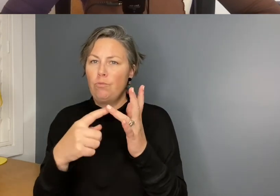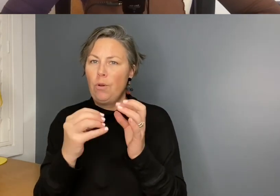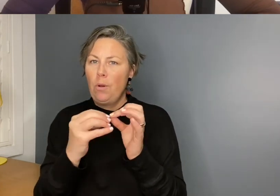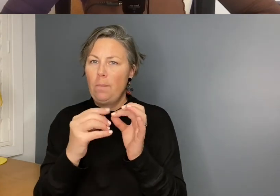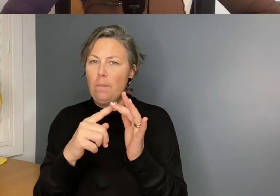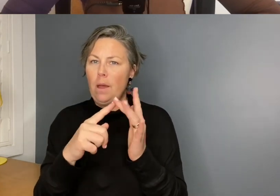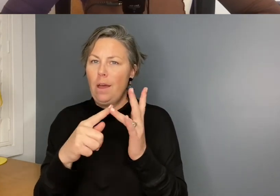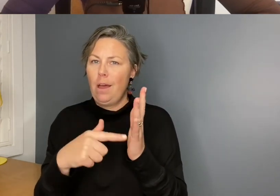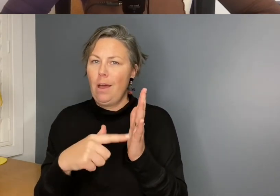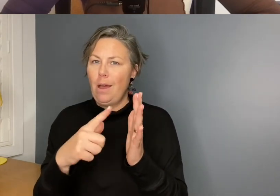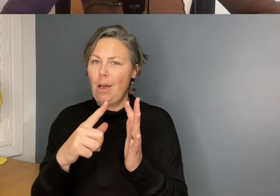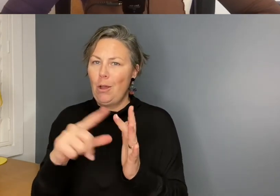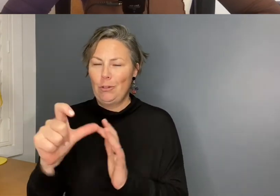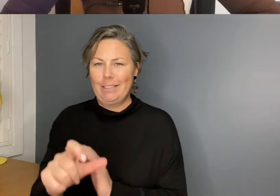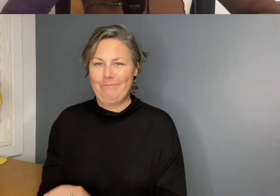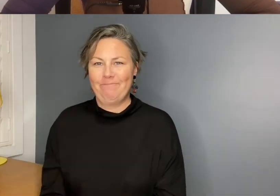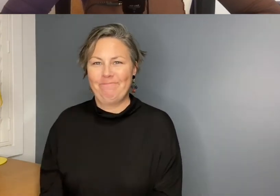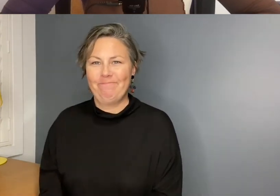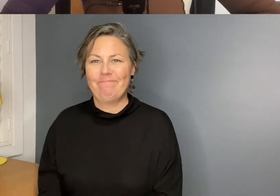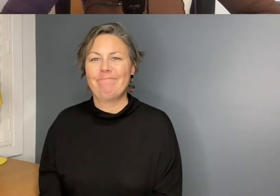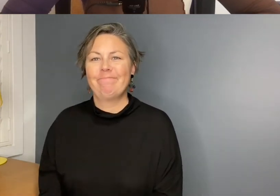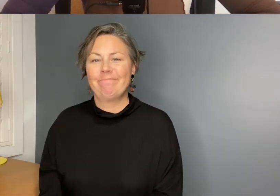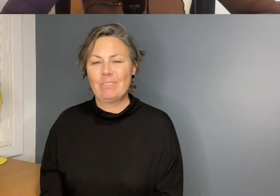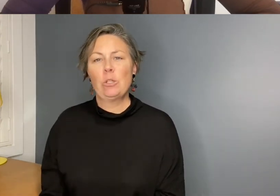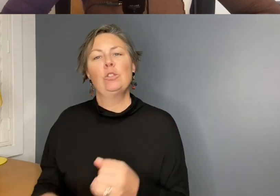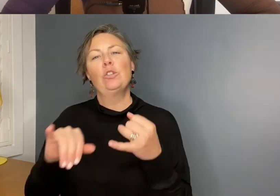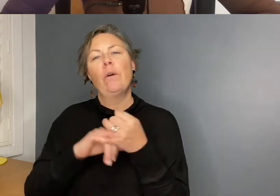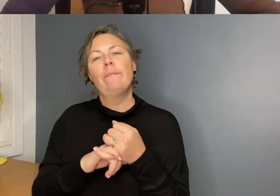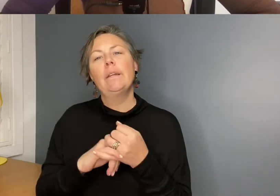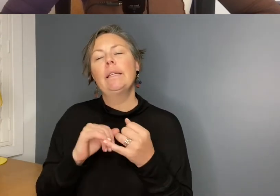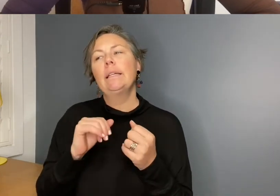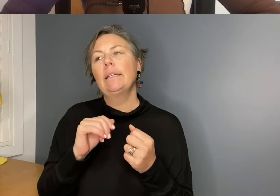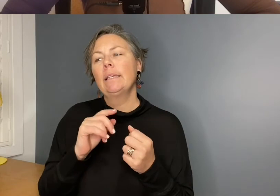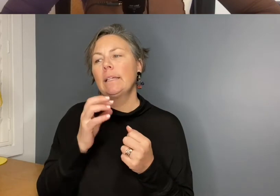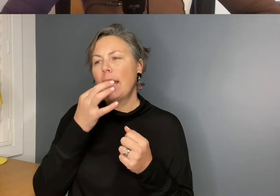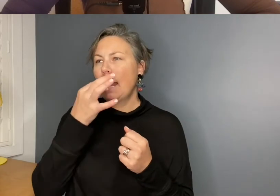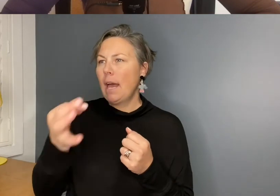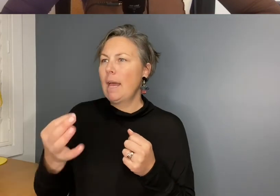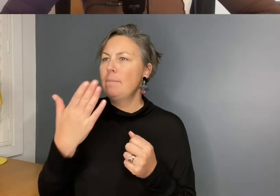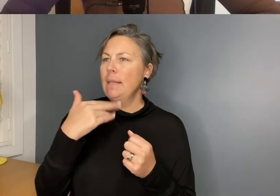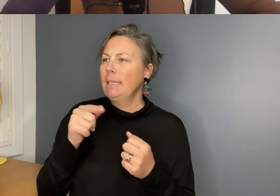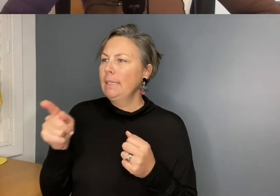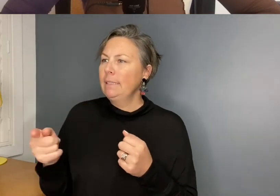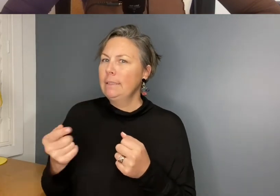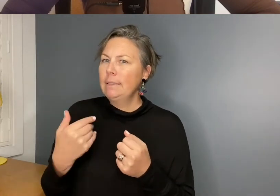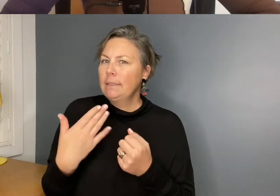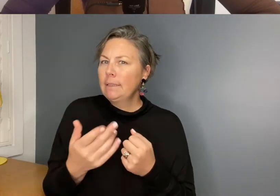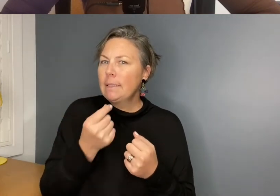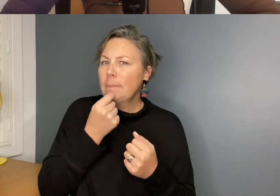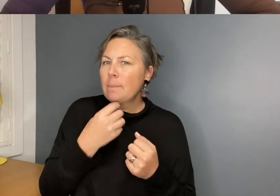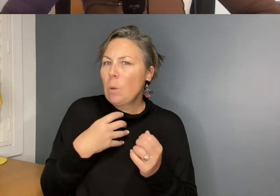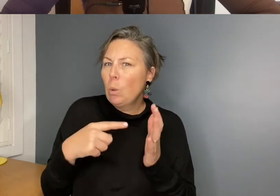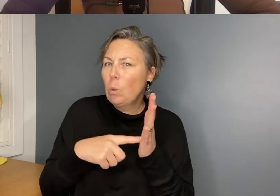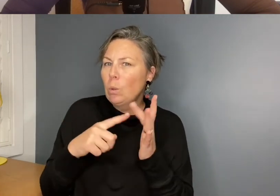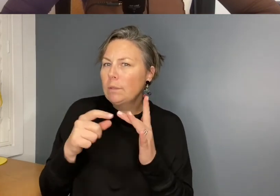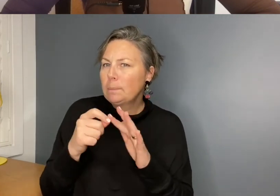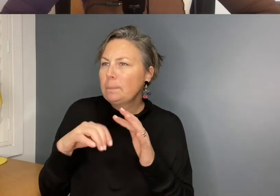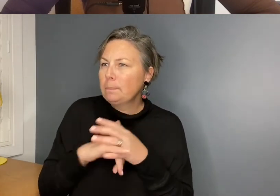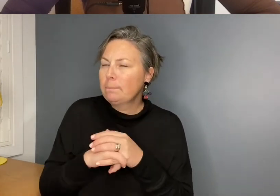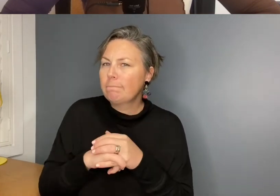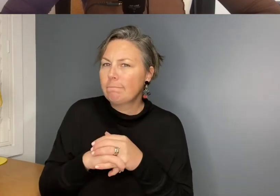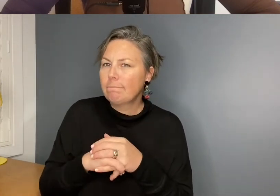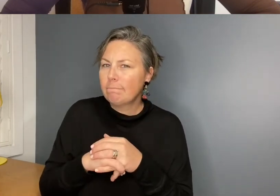about. Rebecca, let's leave our audience with a few more of your amazing tips to support our health,